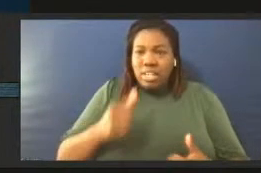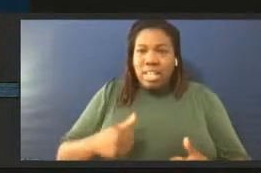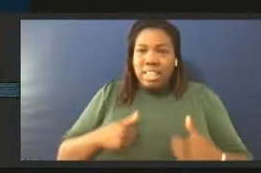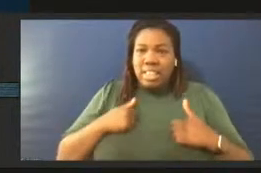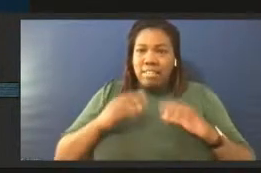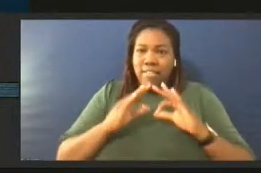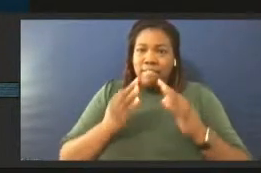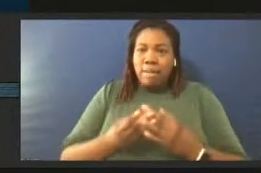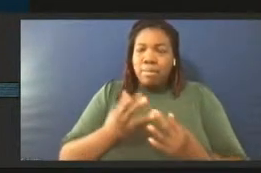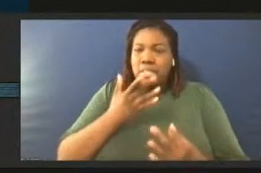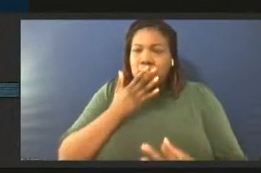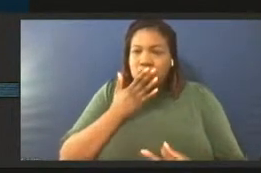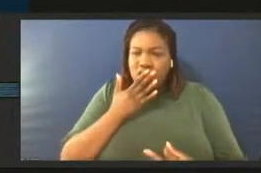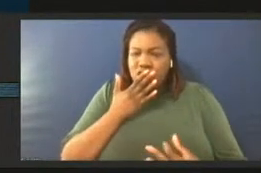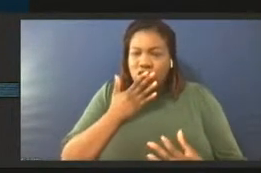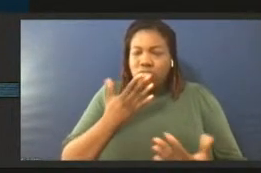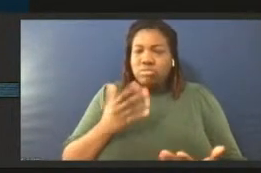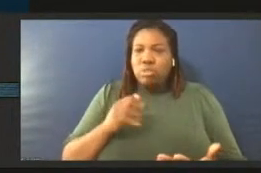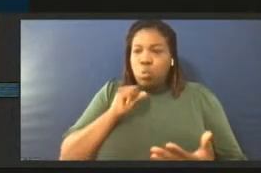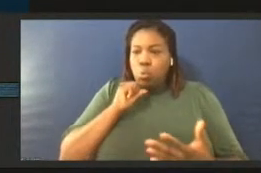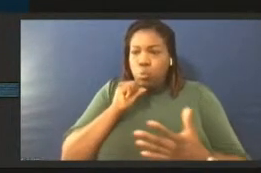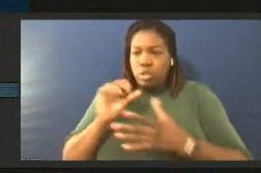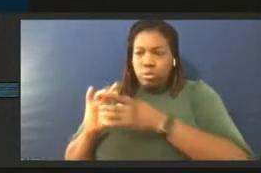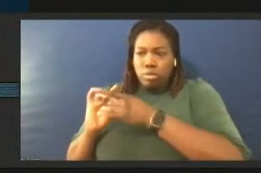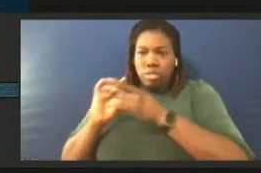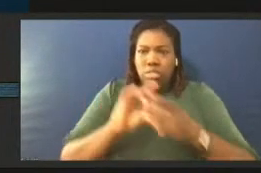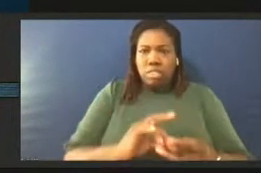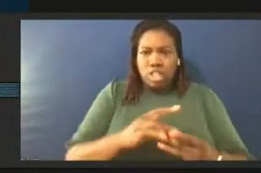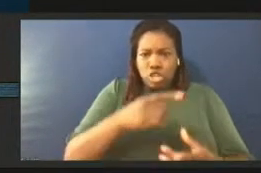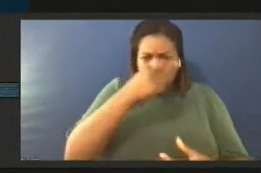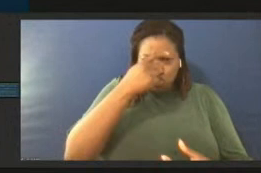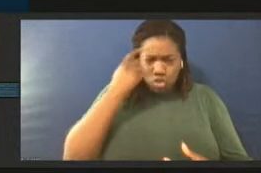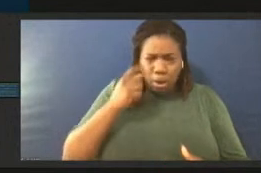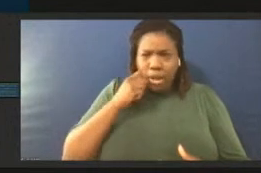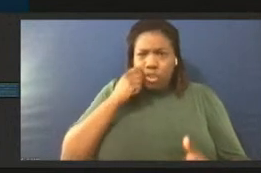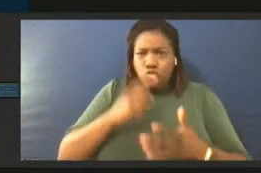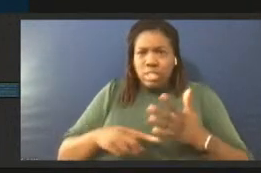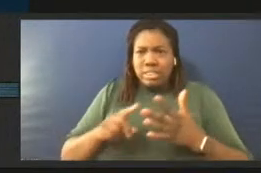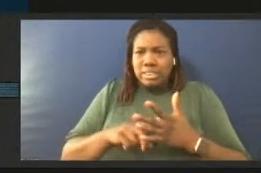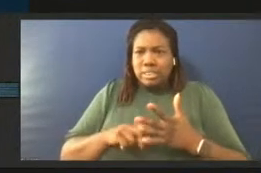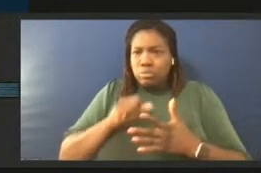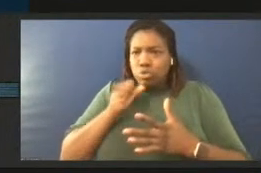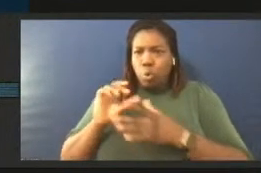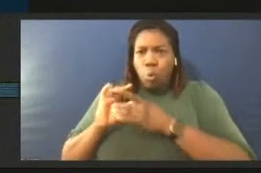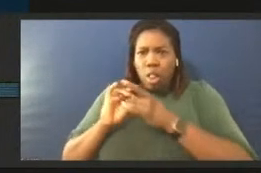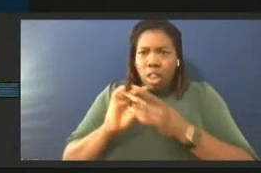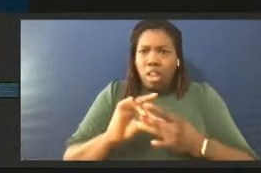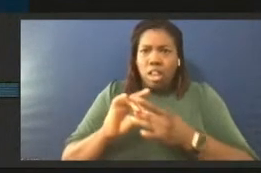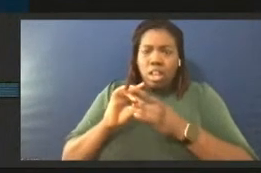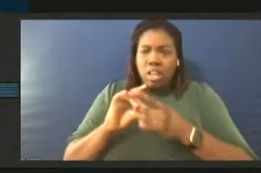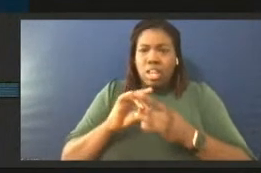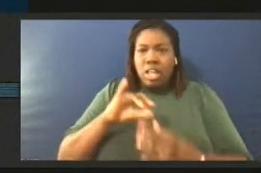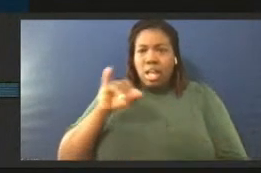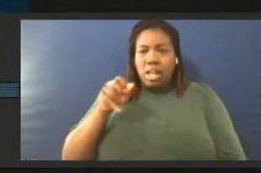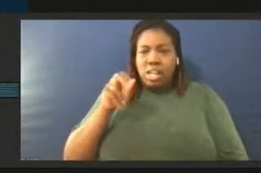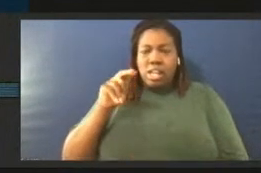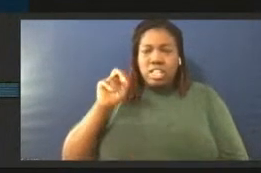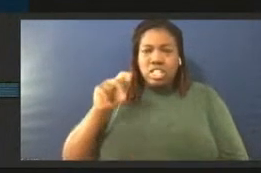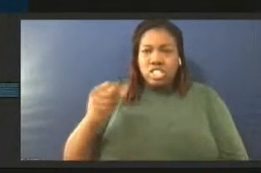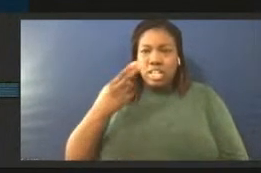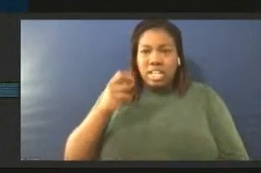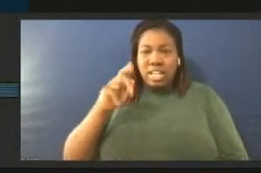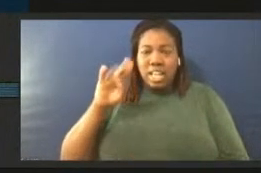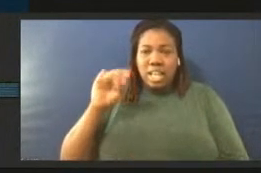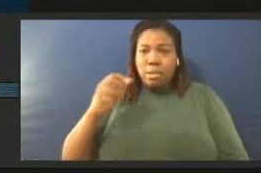We don't tend to tie trauma to racism enough. However, as psychologist Janet Helms will say,